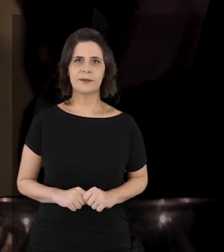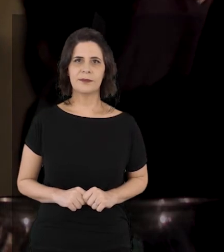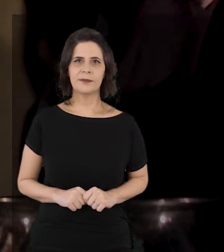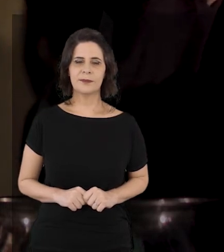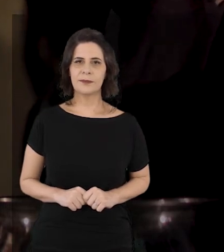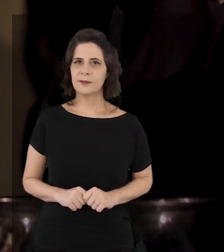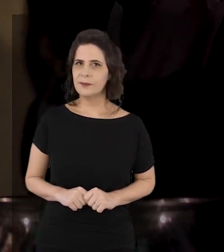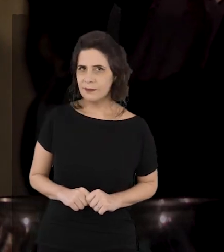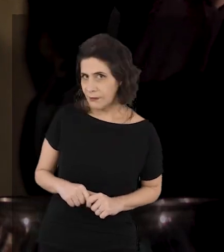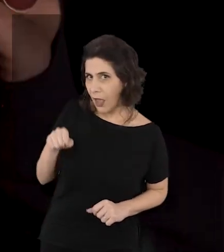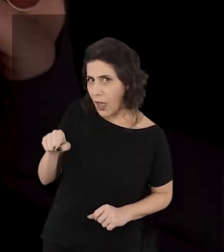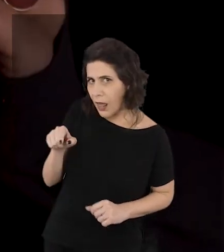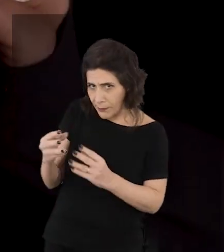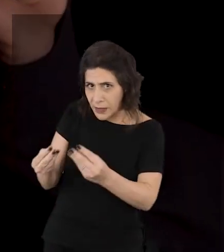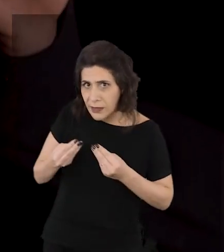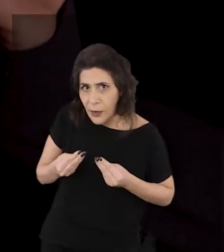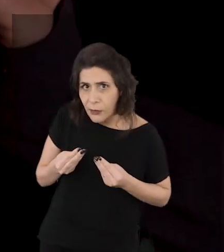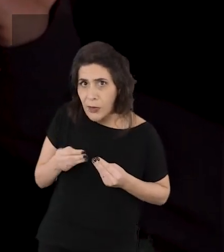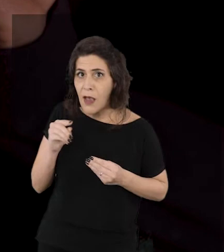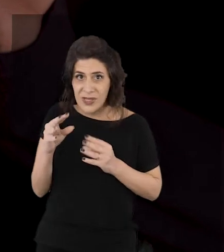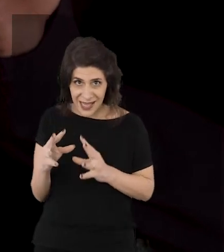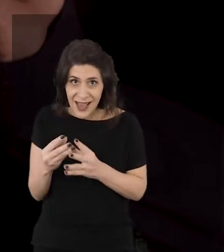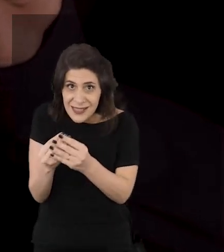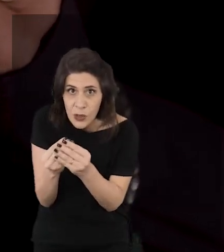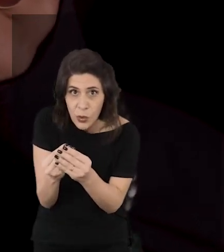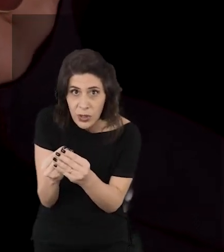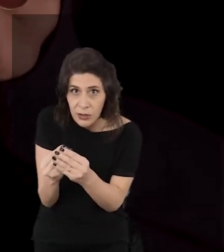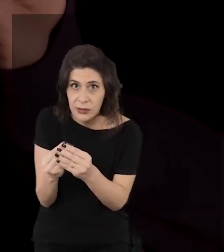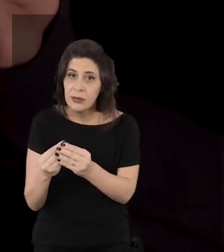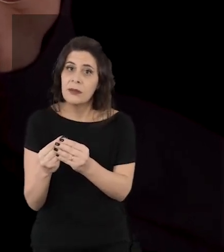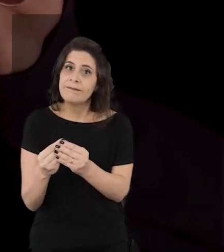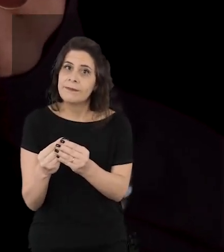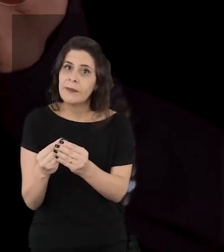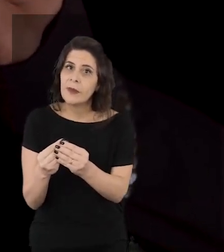Marie m'a donné ça. Je le tiens avec les deux mains. Ok.